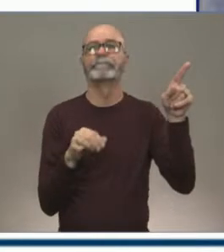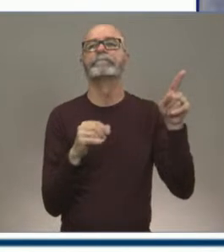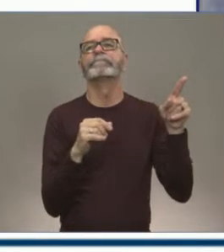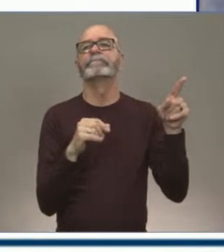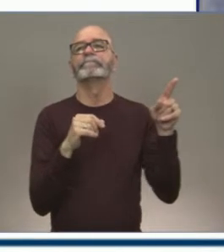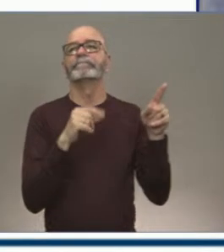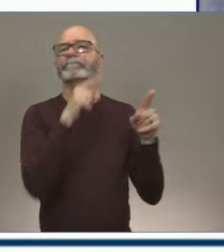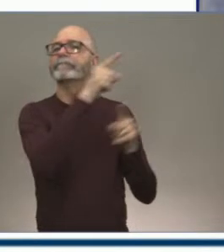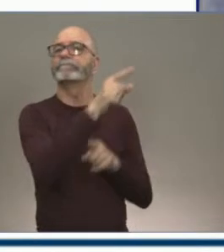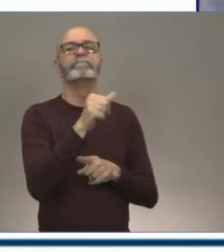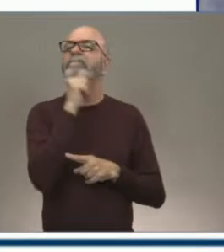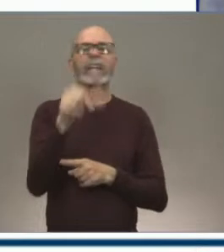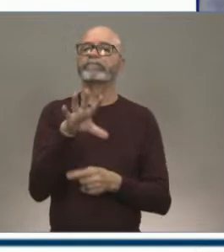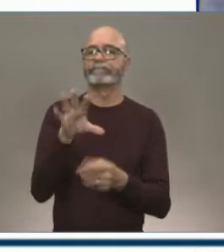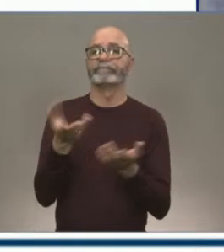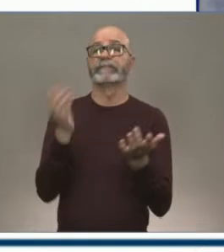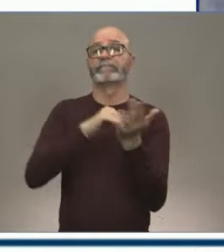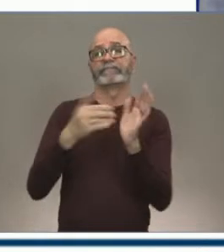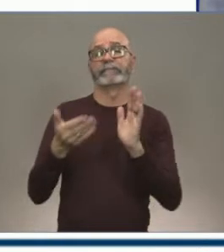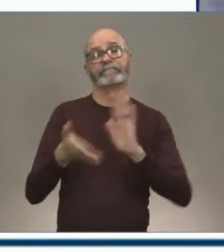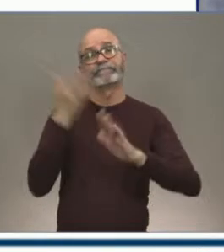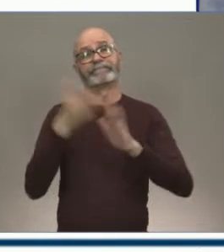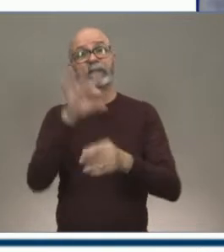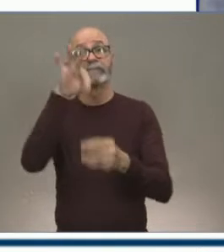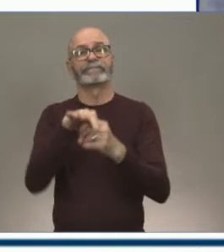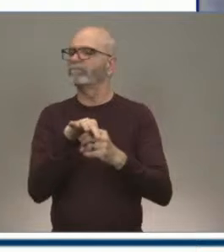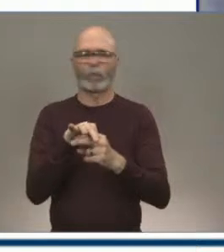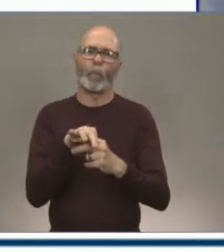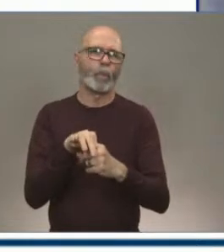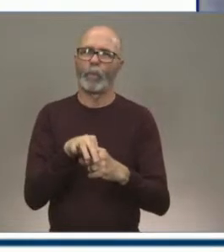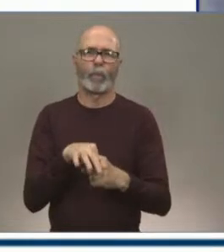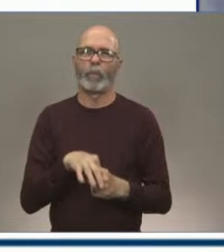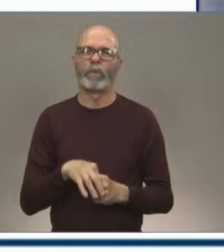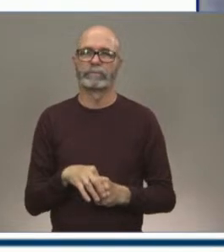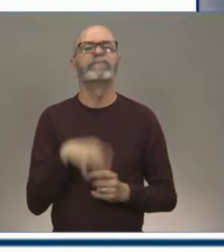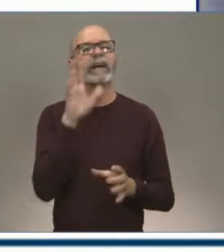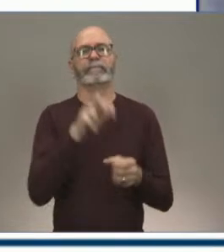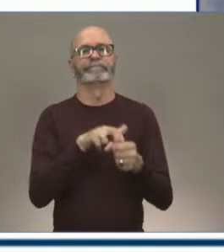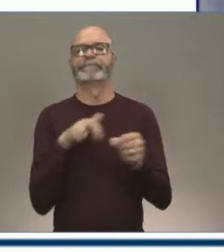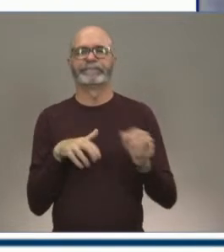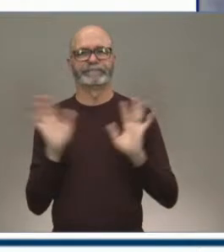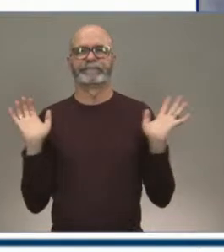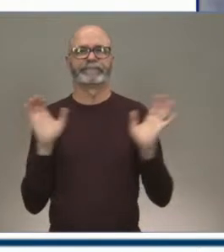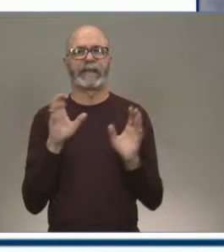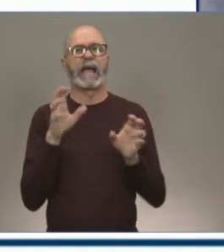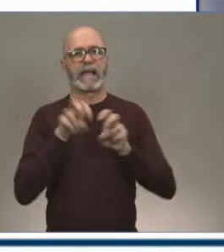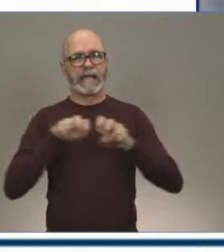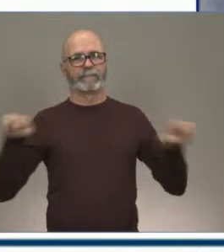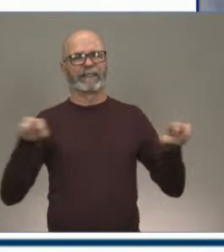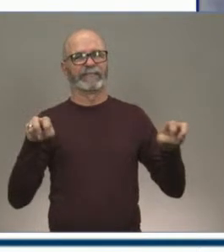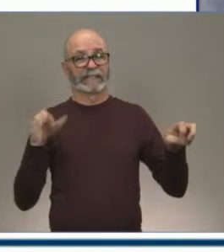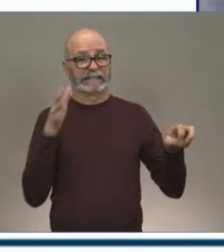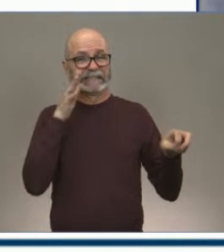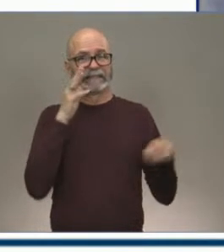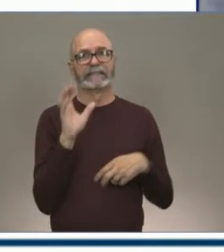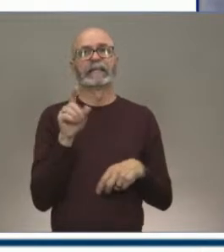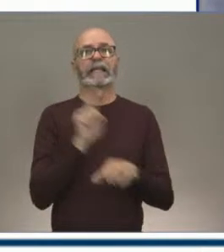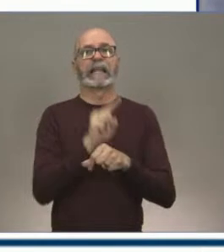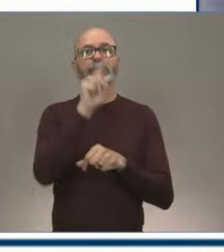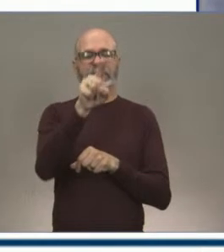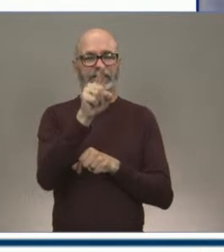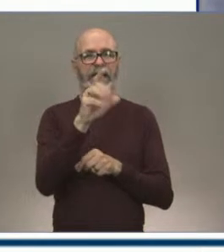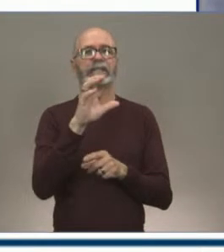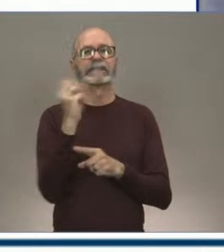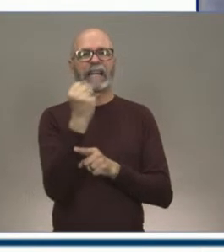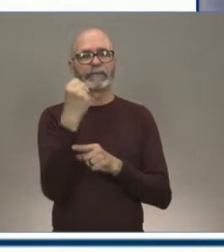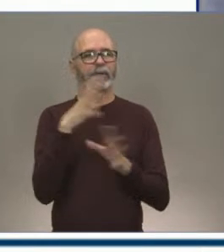re-election whenever the election is called, and that he will be stepping out of cabinet as of next Tuesday and will sit as a private member.